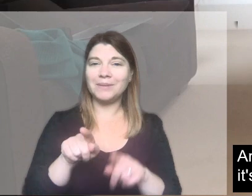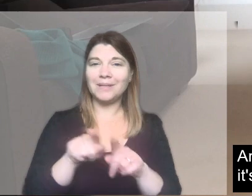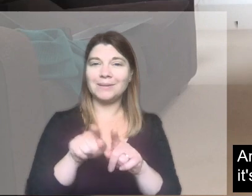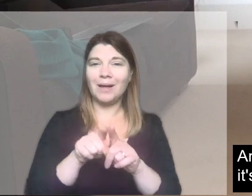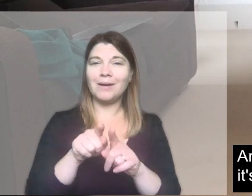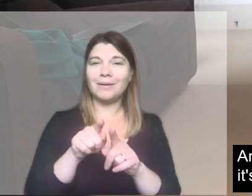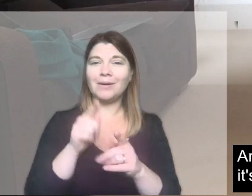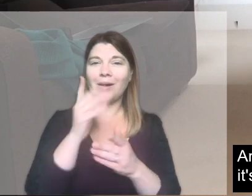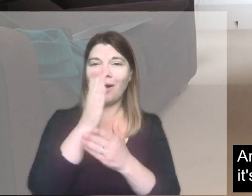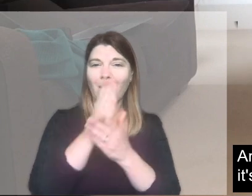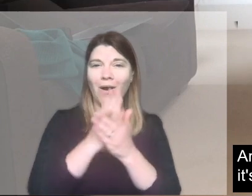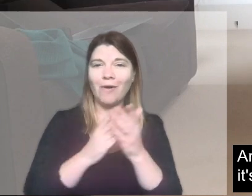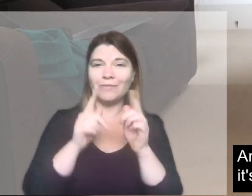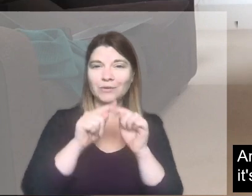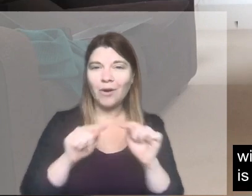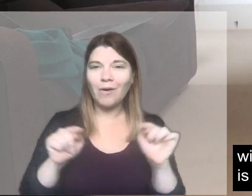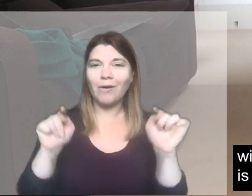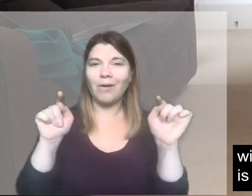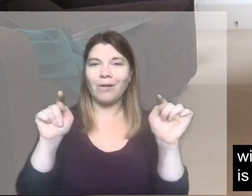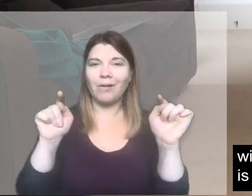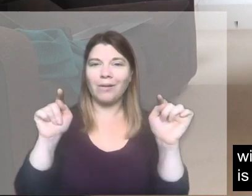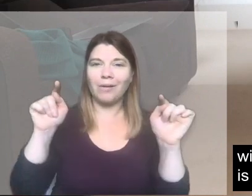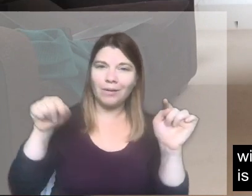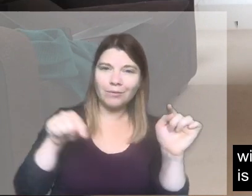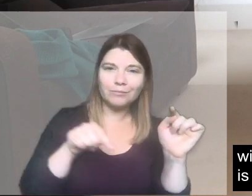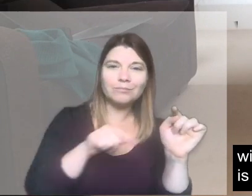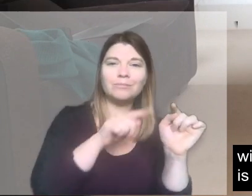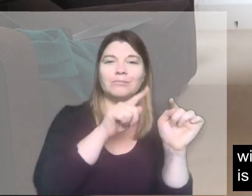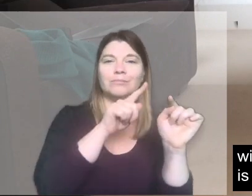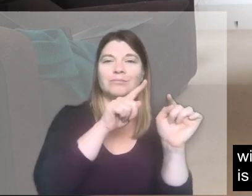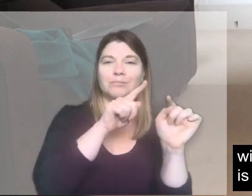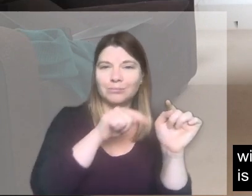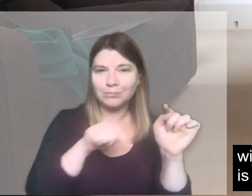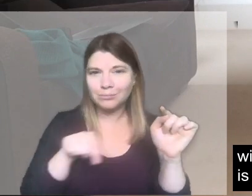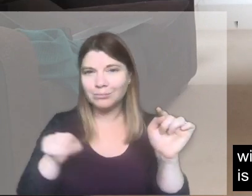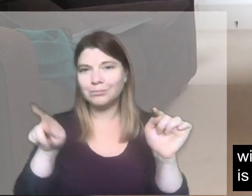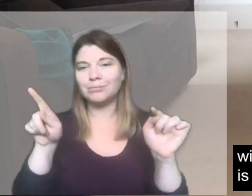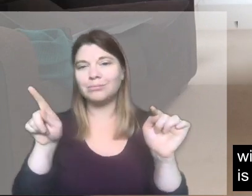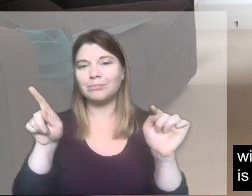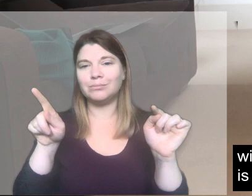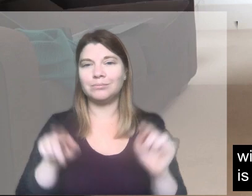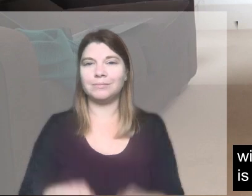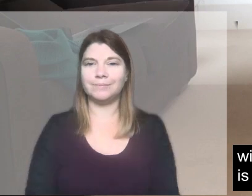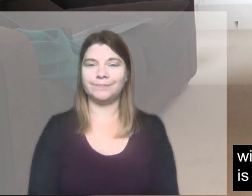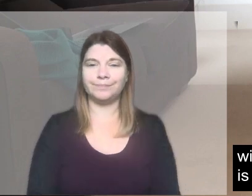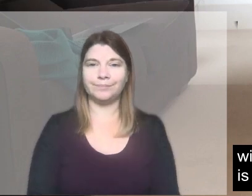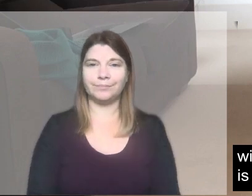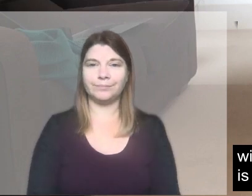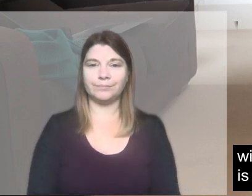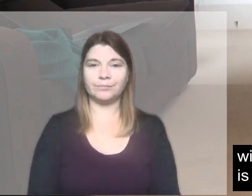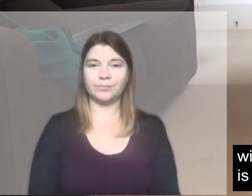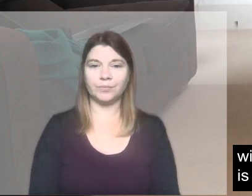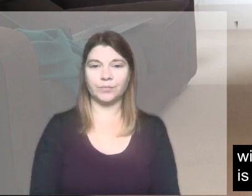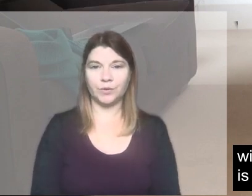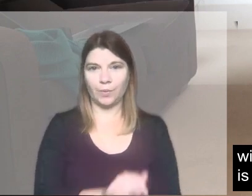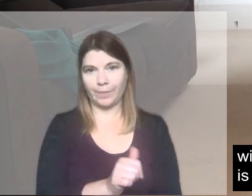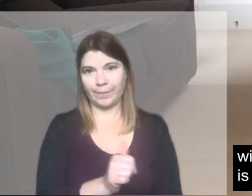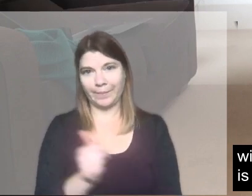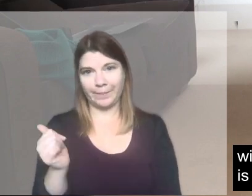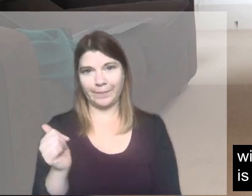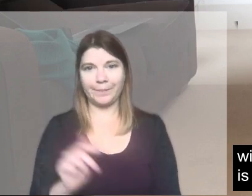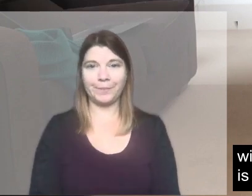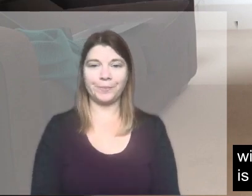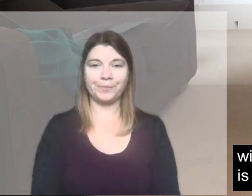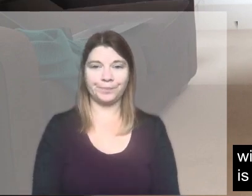few times. So it's like we're drawing a semicircle with the top of our head. So our left ear is over to our left